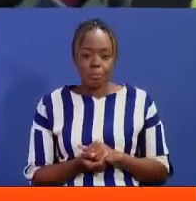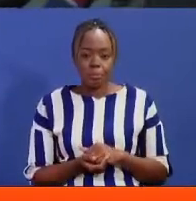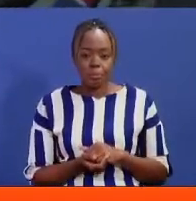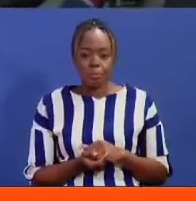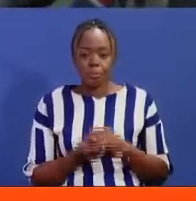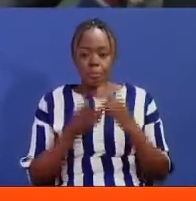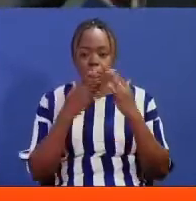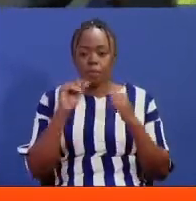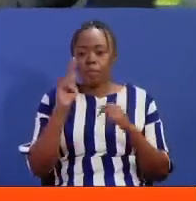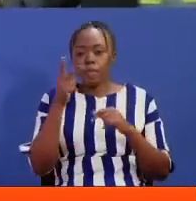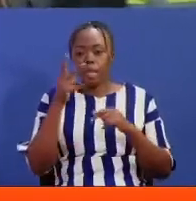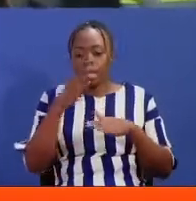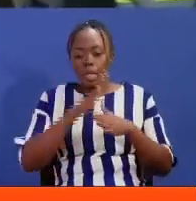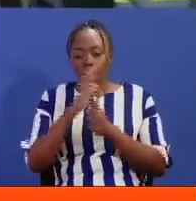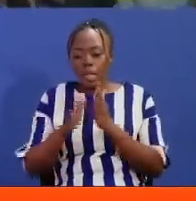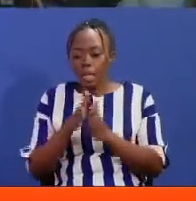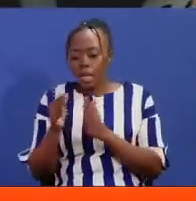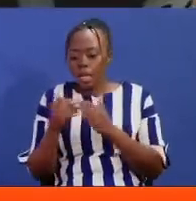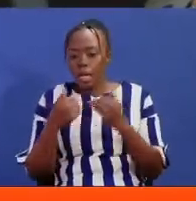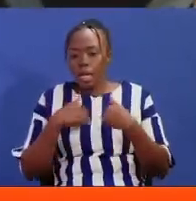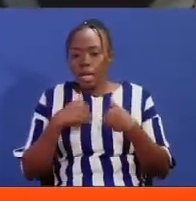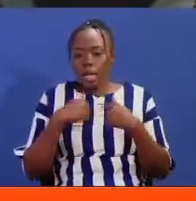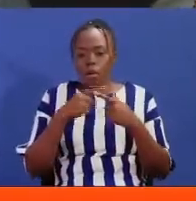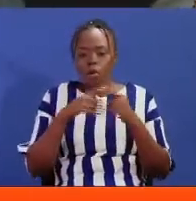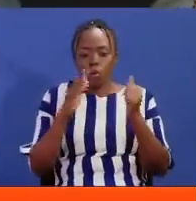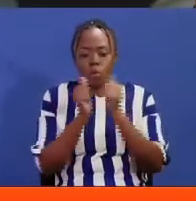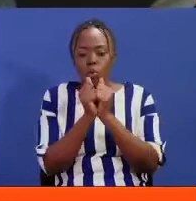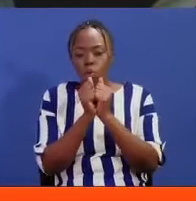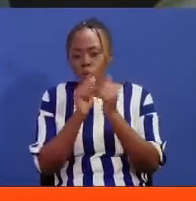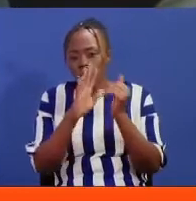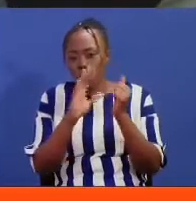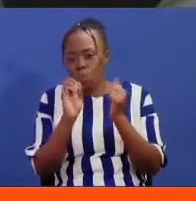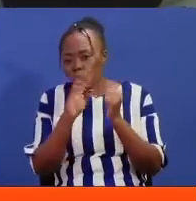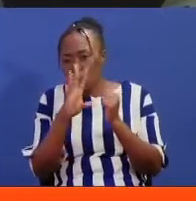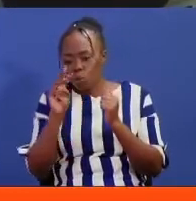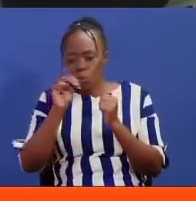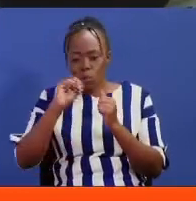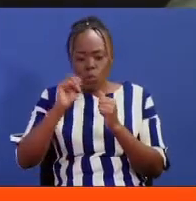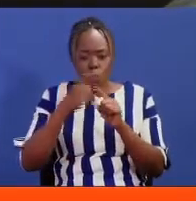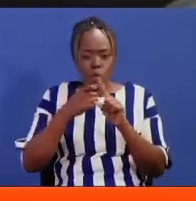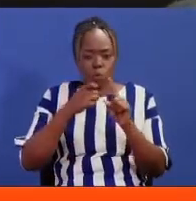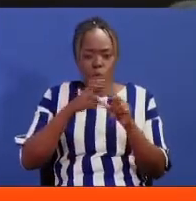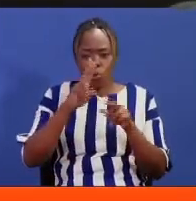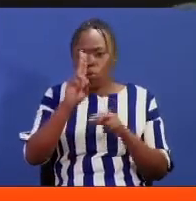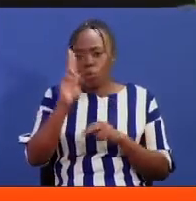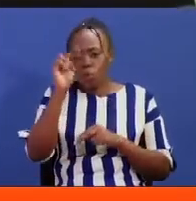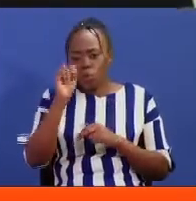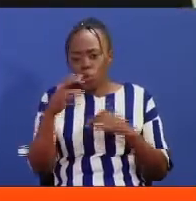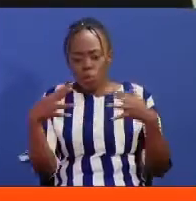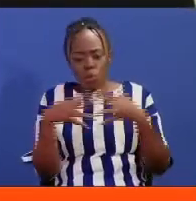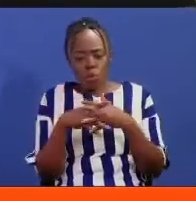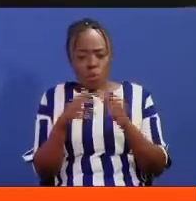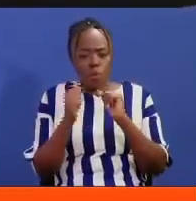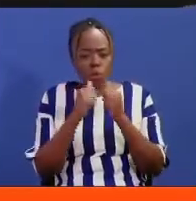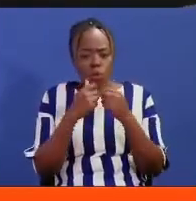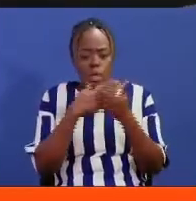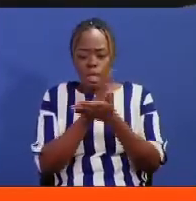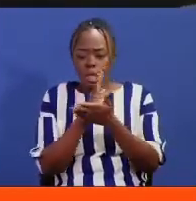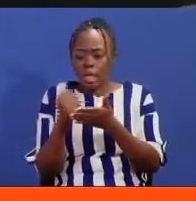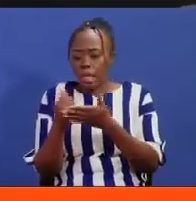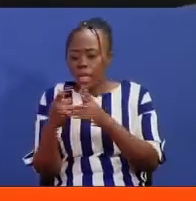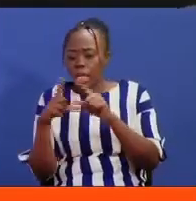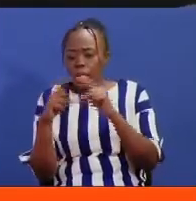Kenya is among countries listed to receive part of 55 million COVID-19 jabs from the United States, which will be shared